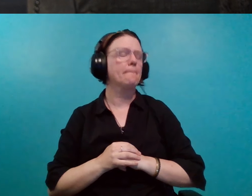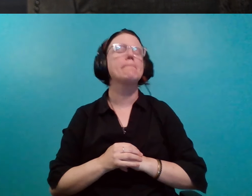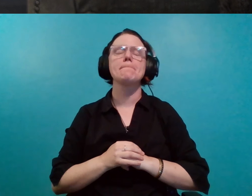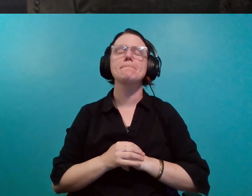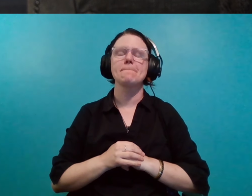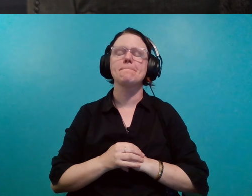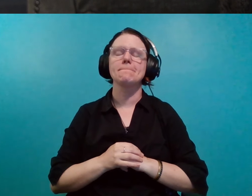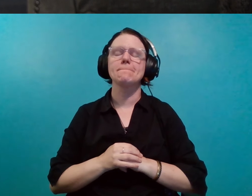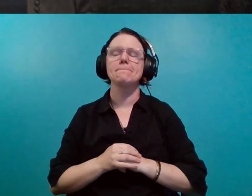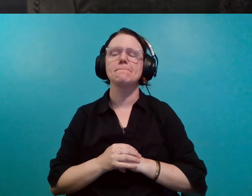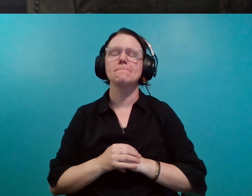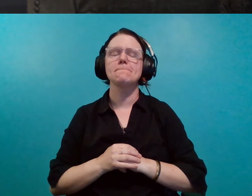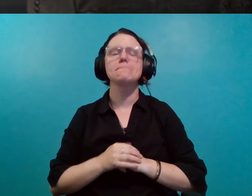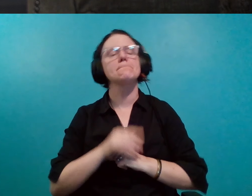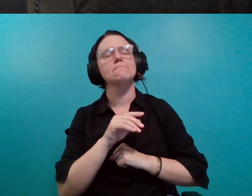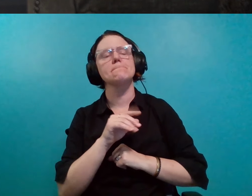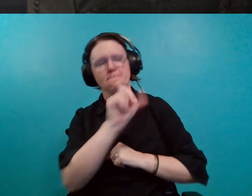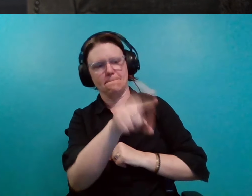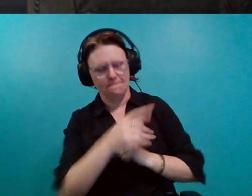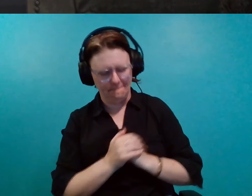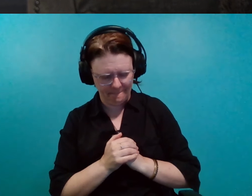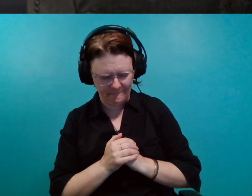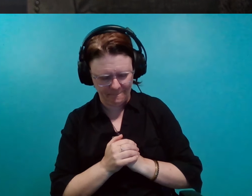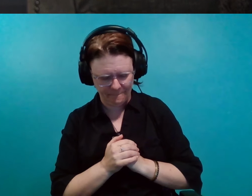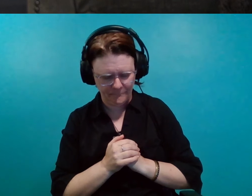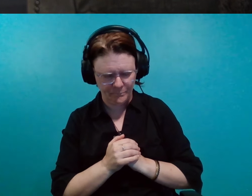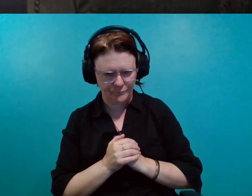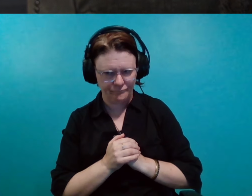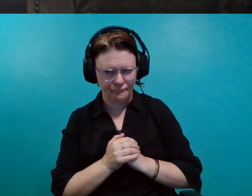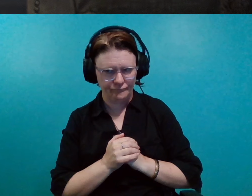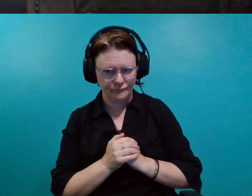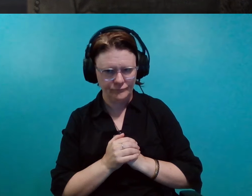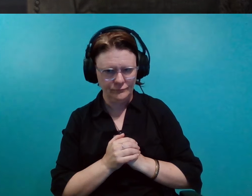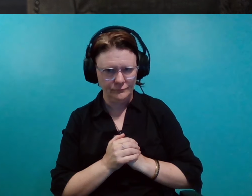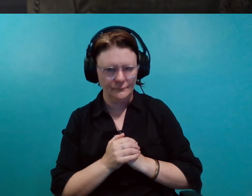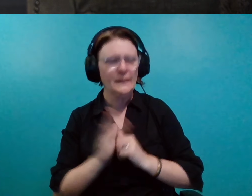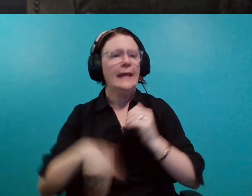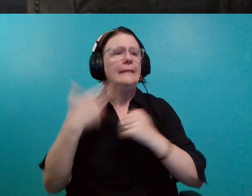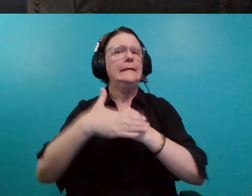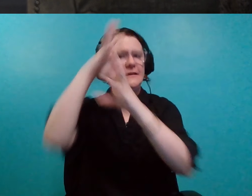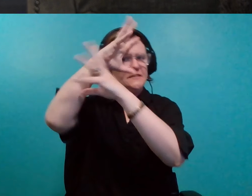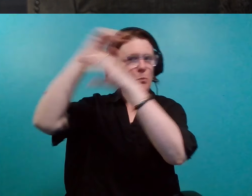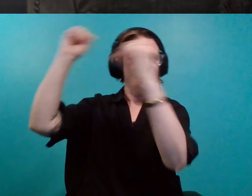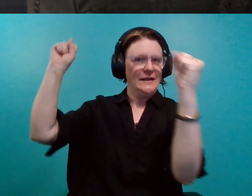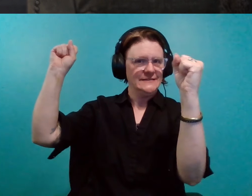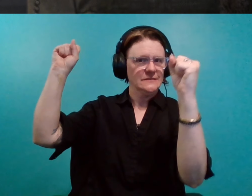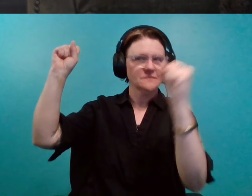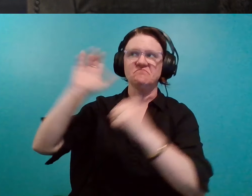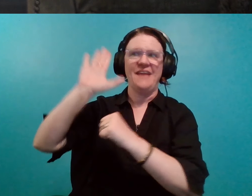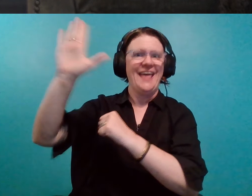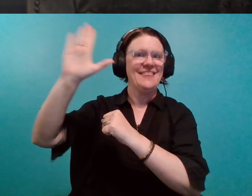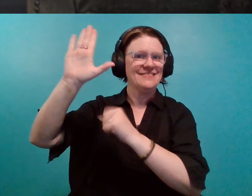And let me ask you this question. What do you think the next commander-in-chief and